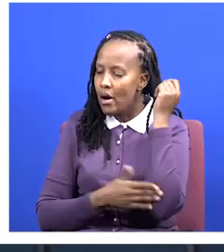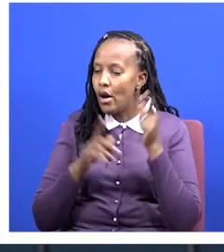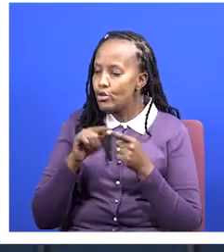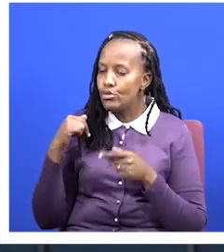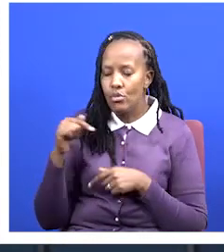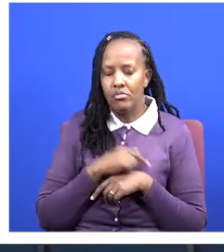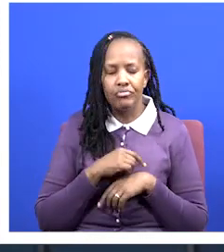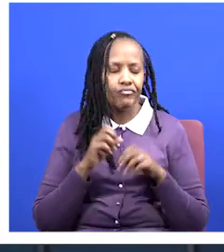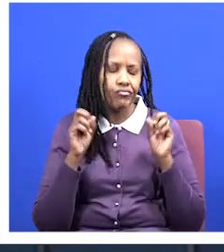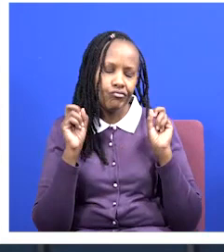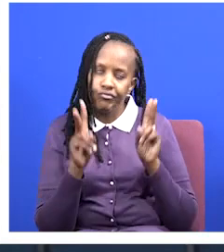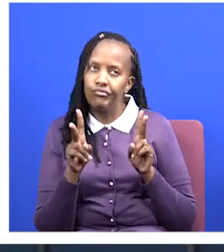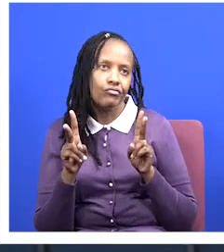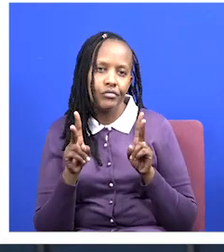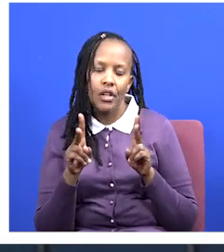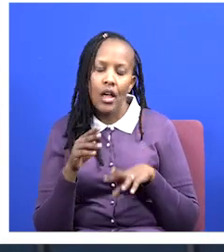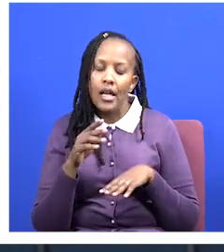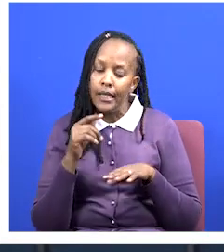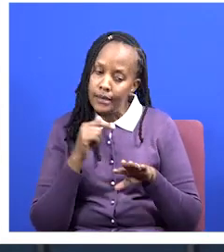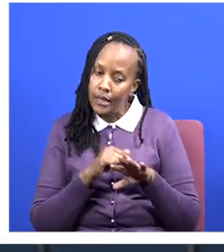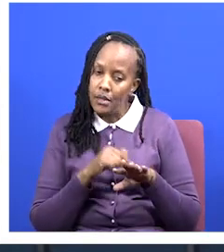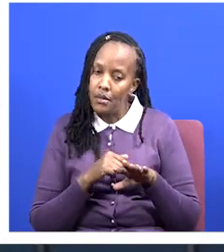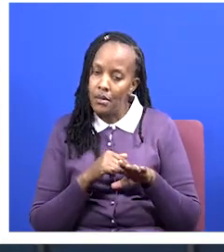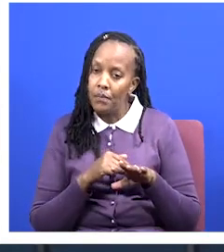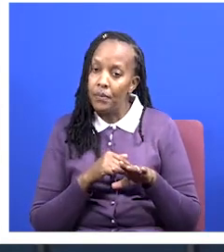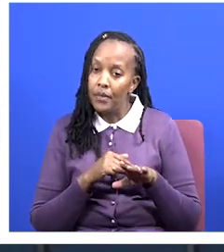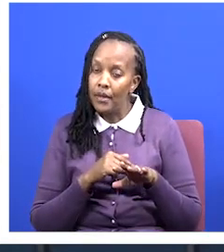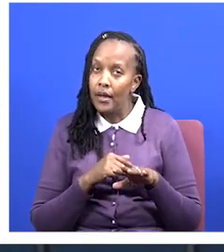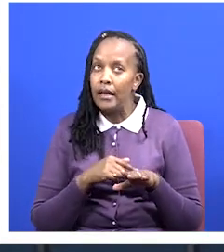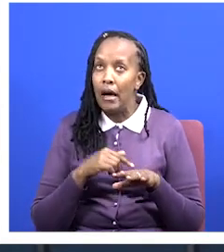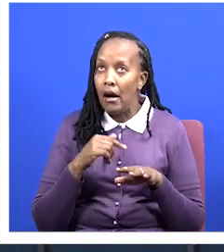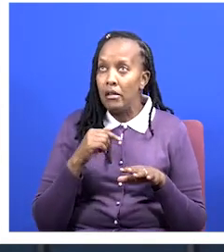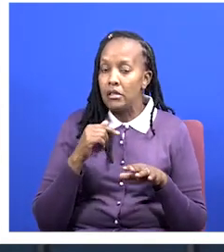like revenging. Okay. When it's my turn, mm-hmm. I'll play.